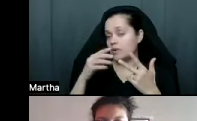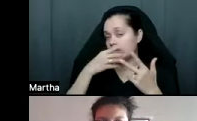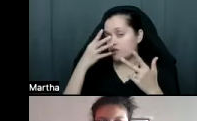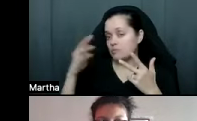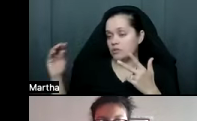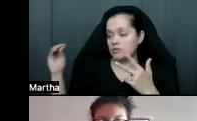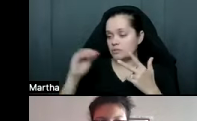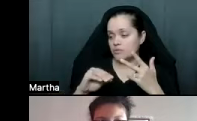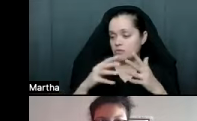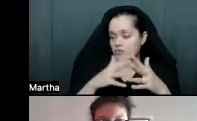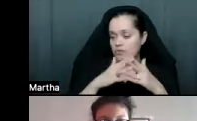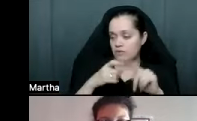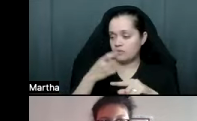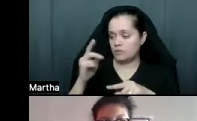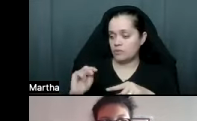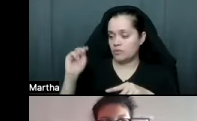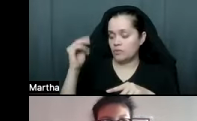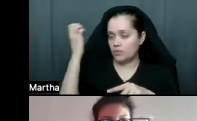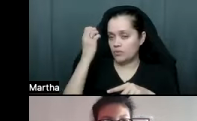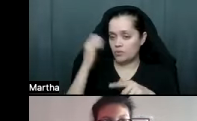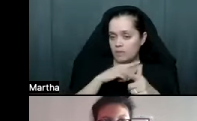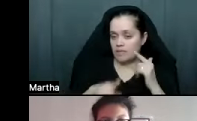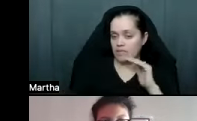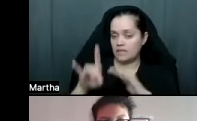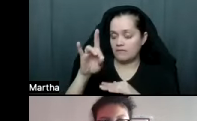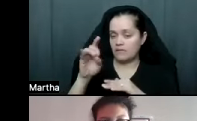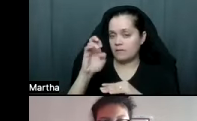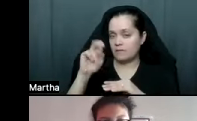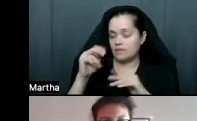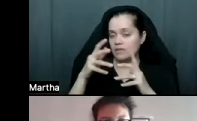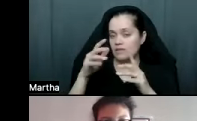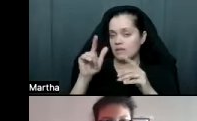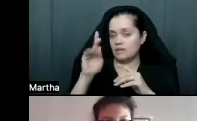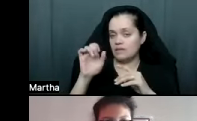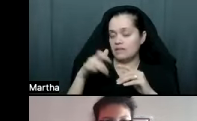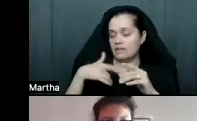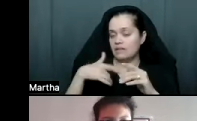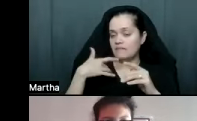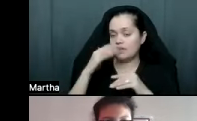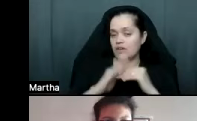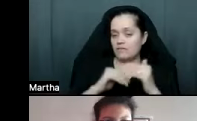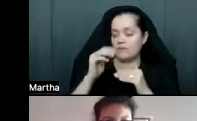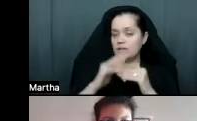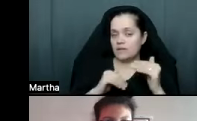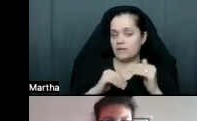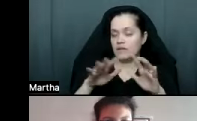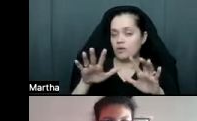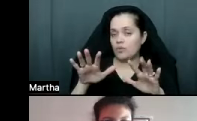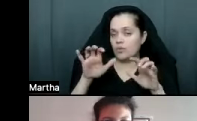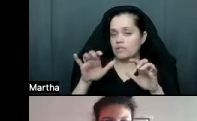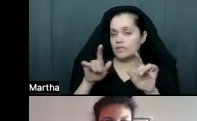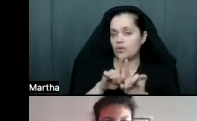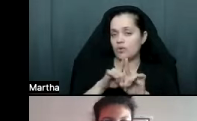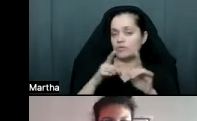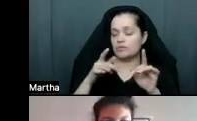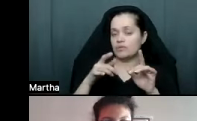to America from Northern Europe and they found Minnesota a lot of lakes, they felt comfortable. And winter, certainly a